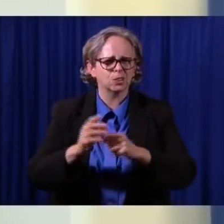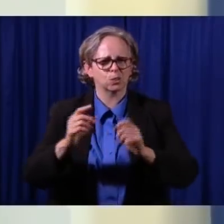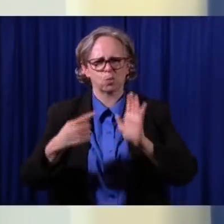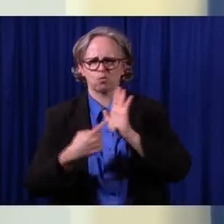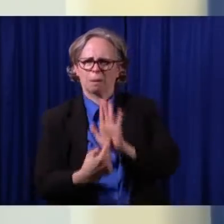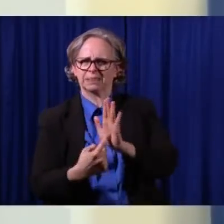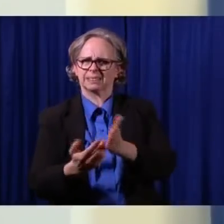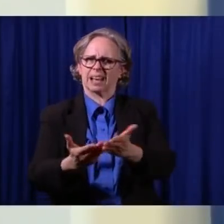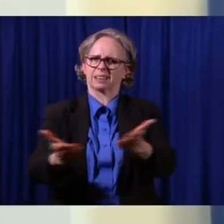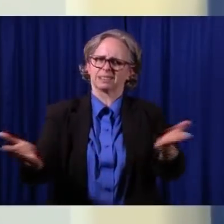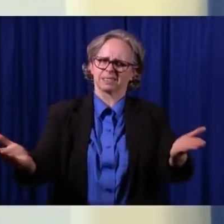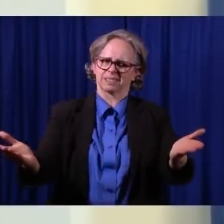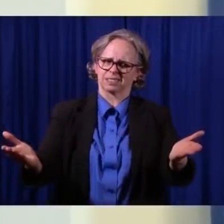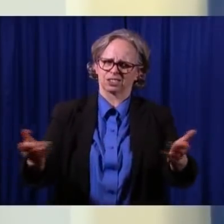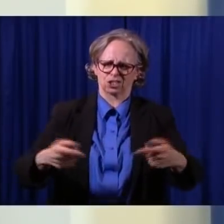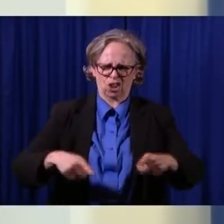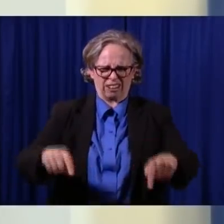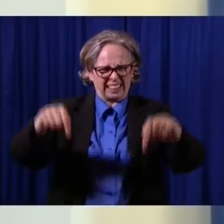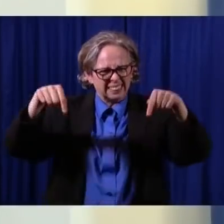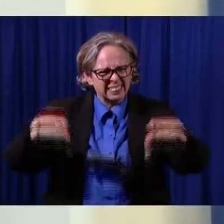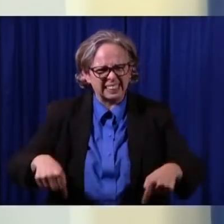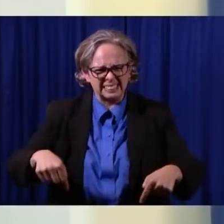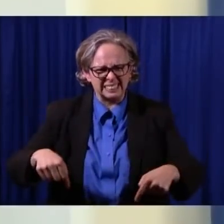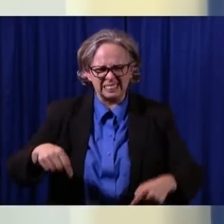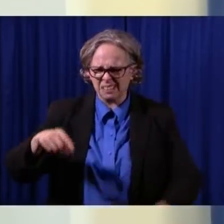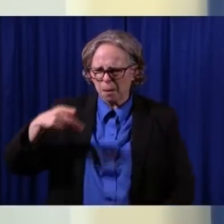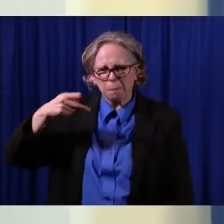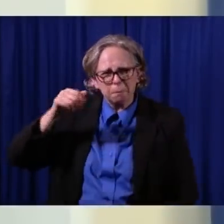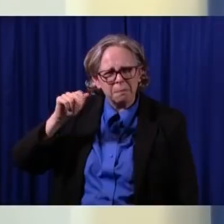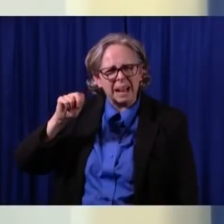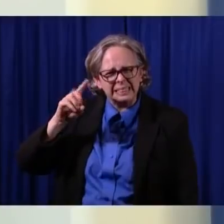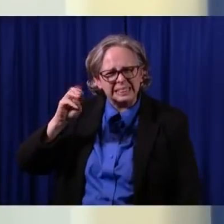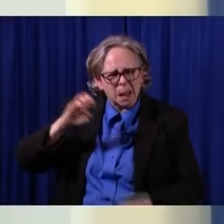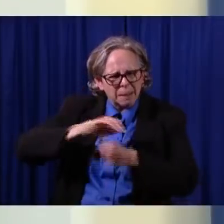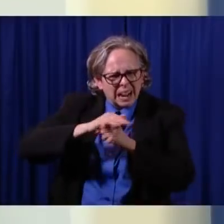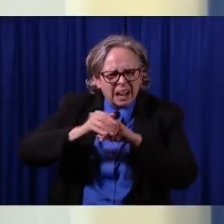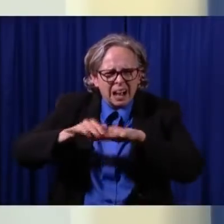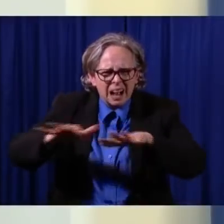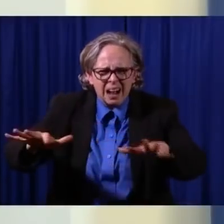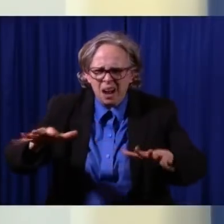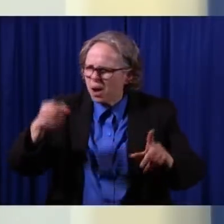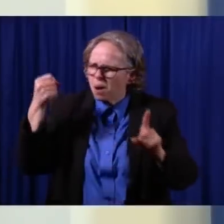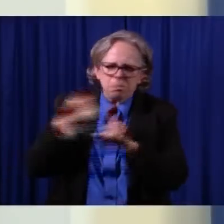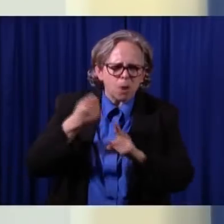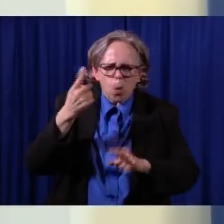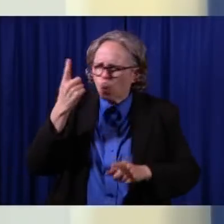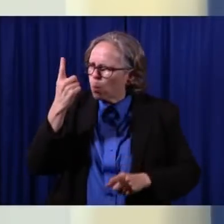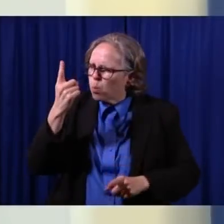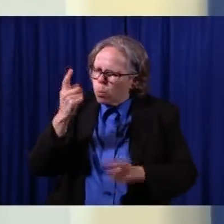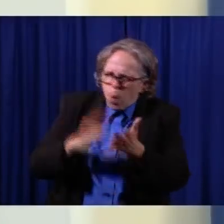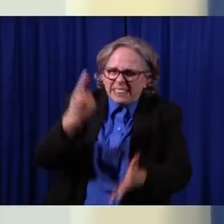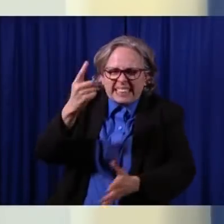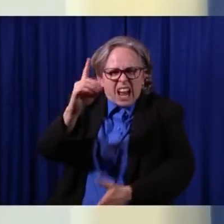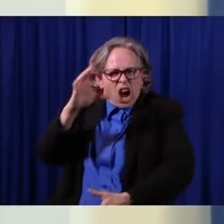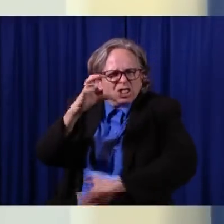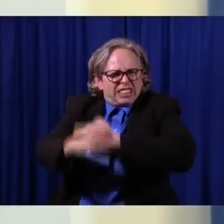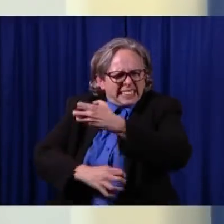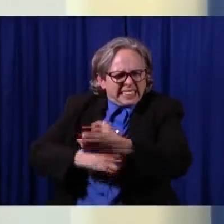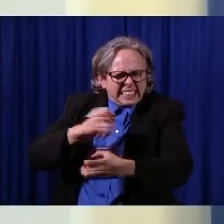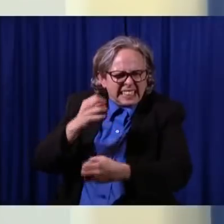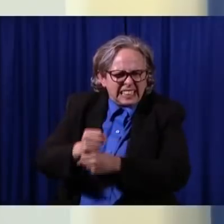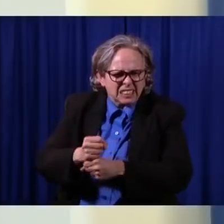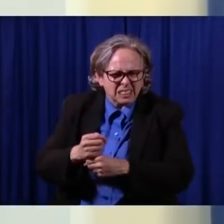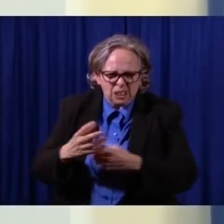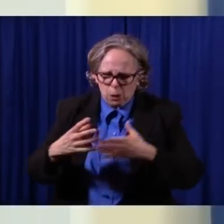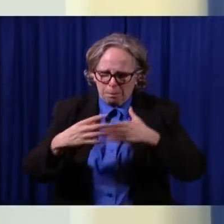of history that has been packed seemingly into the last couple of months, to be a leader at this time.